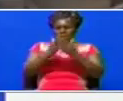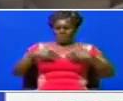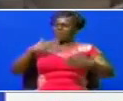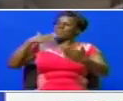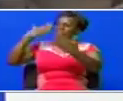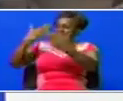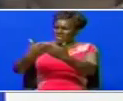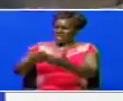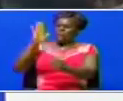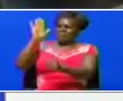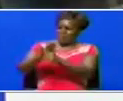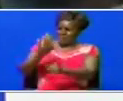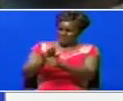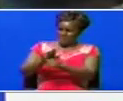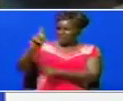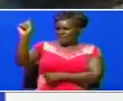you very much, Kenya.